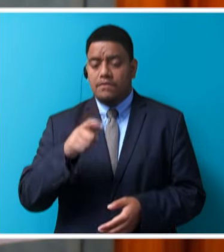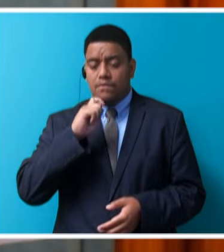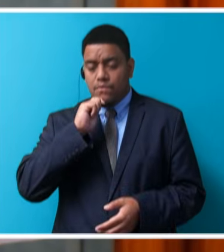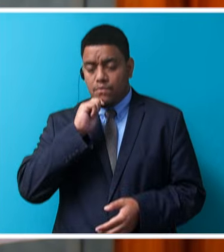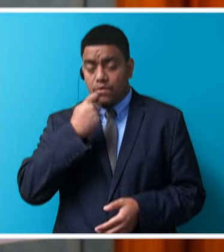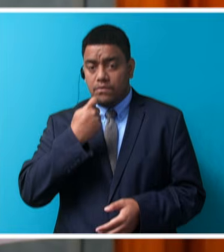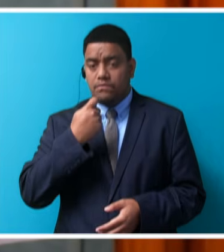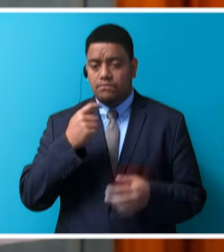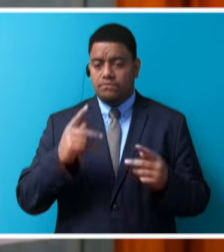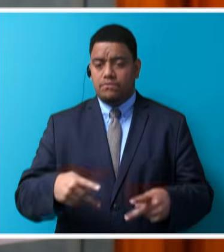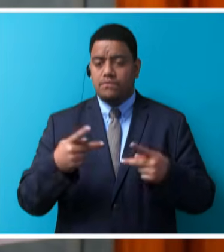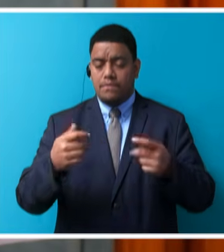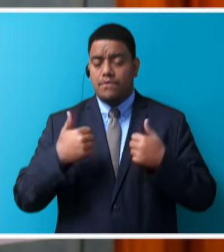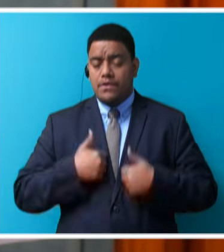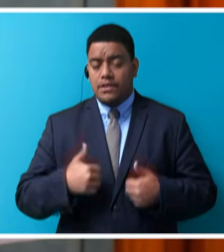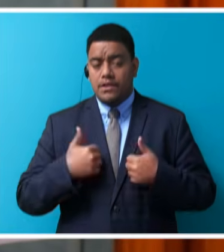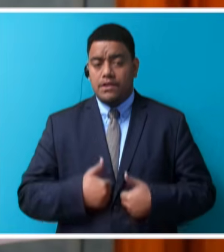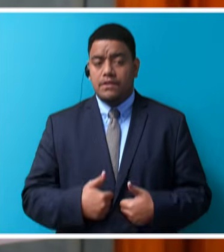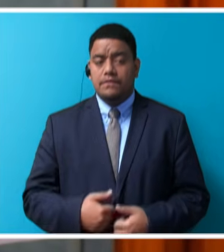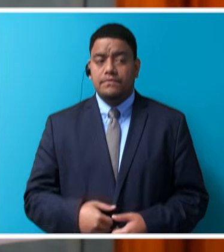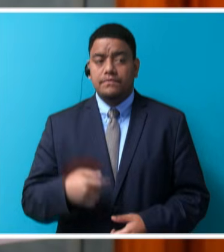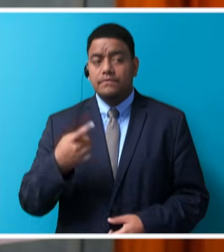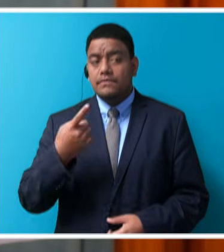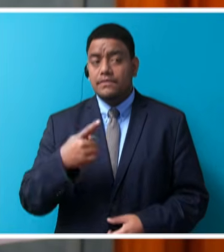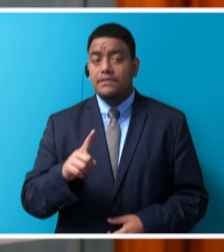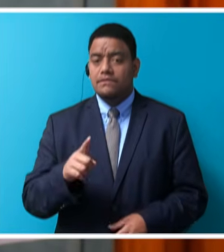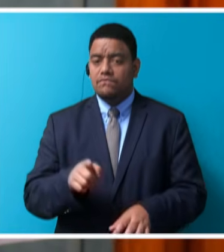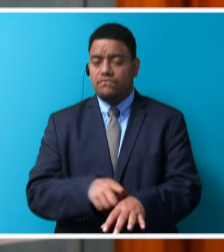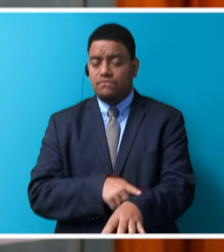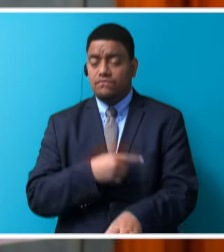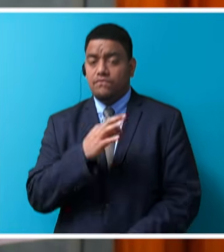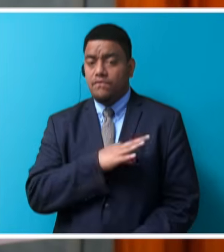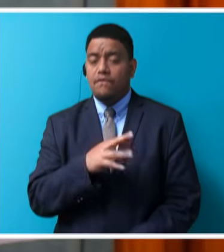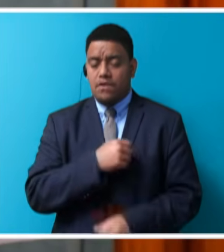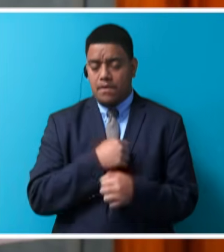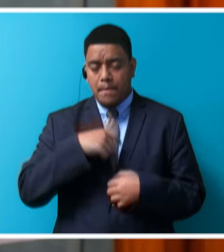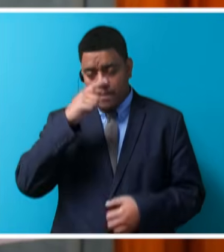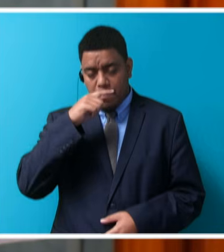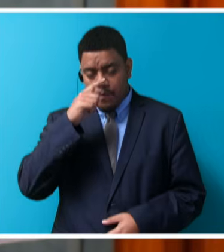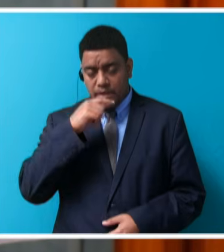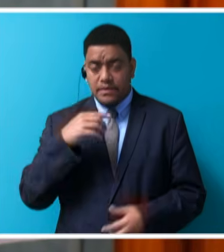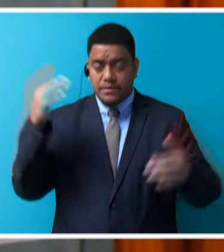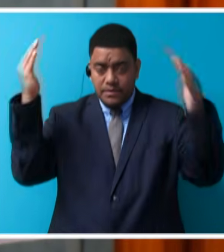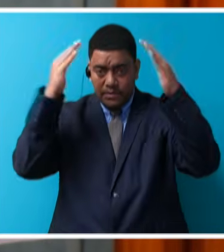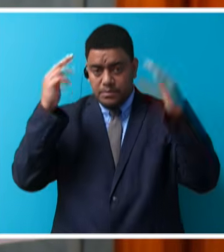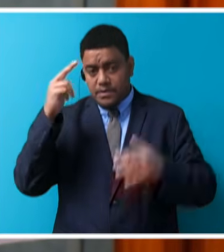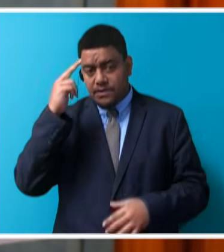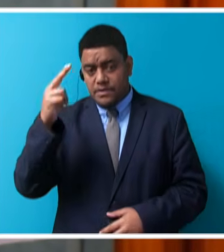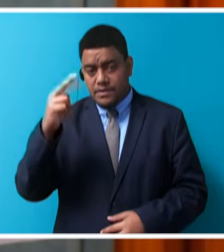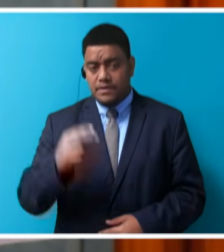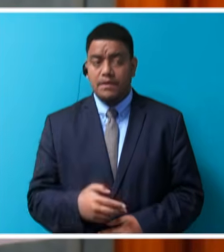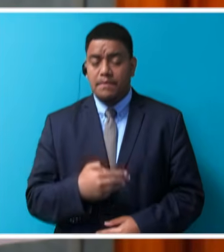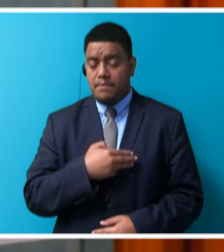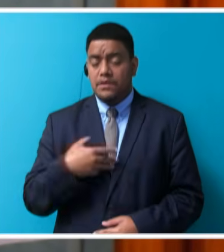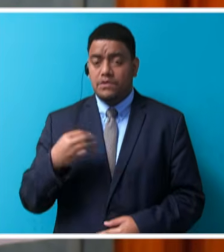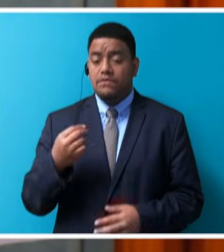produce practical and lasting benefits for our people. Mr. Speaker, Sir, the Ministry